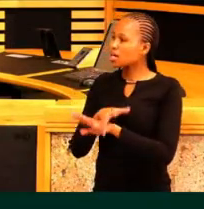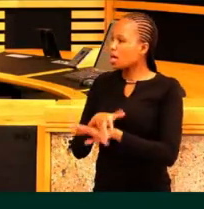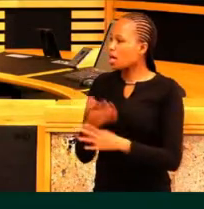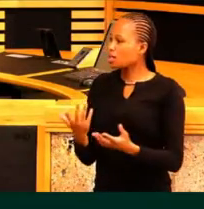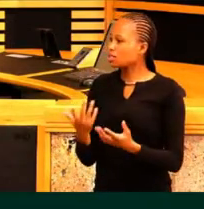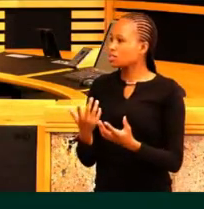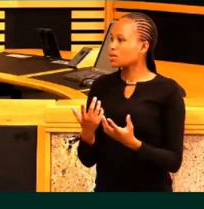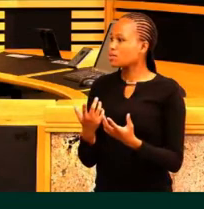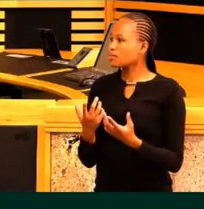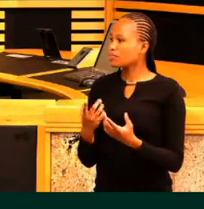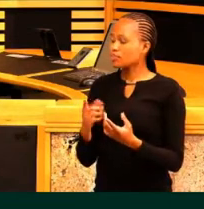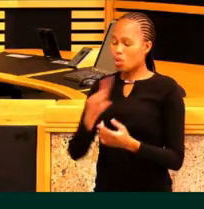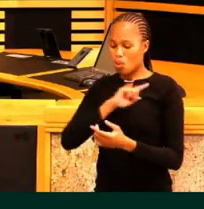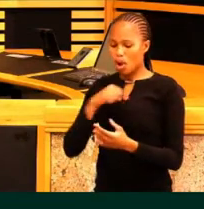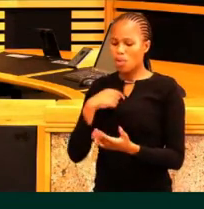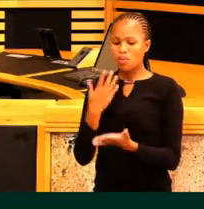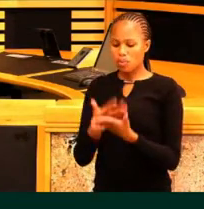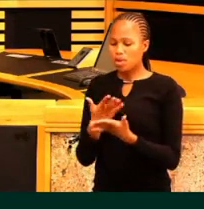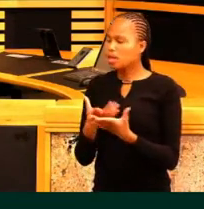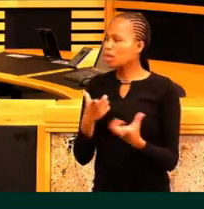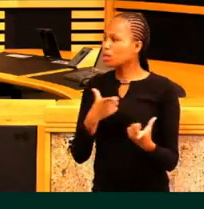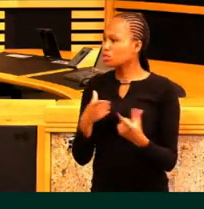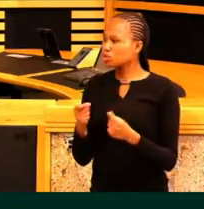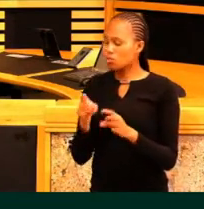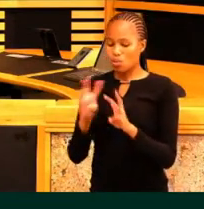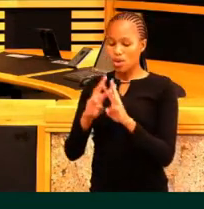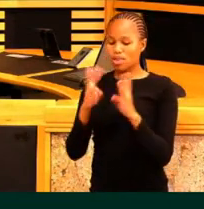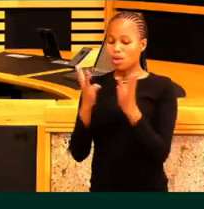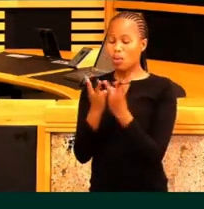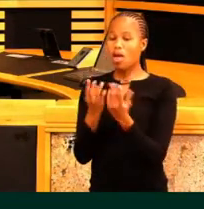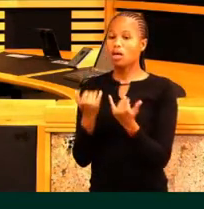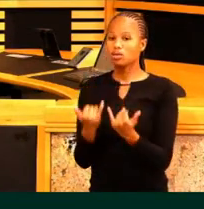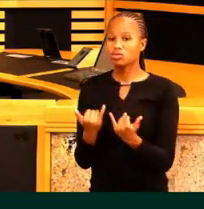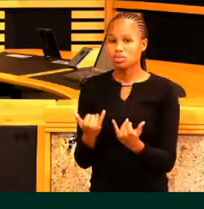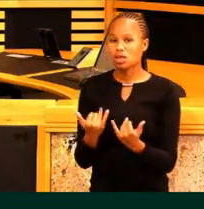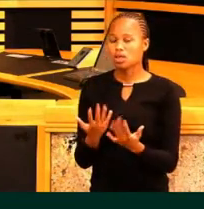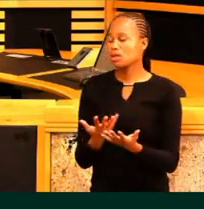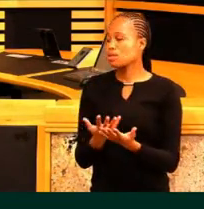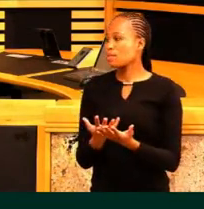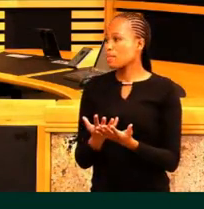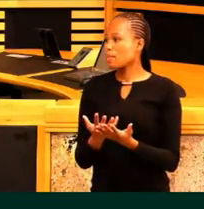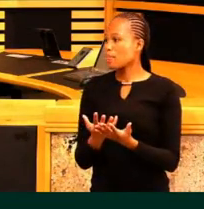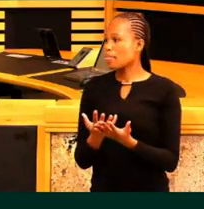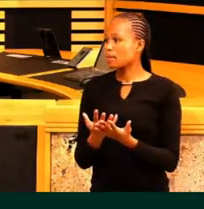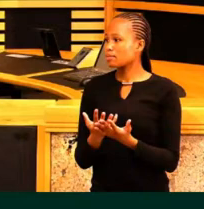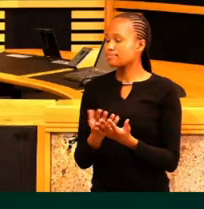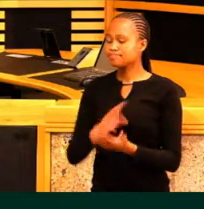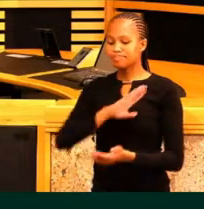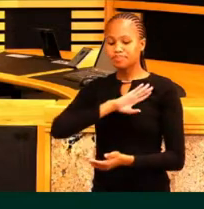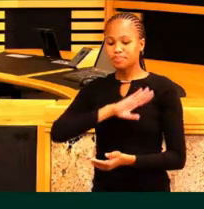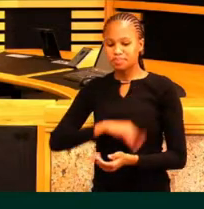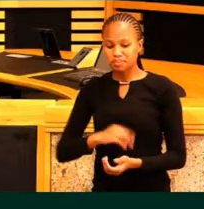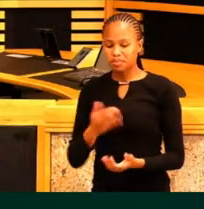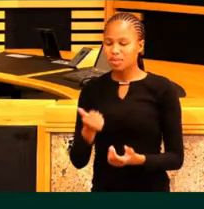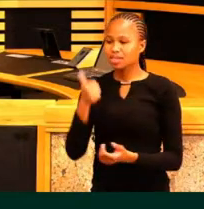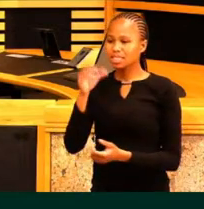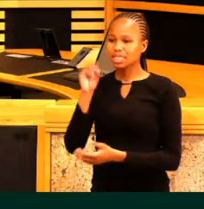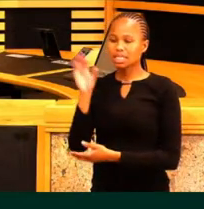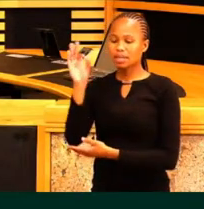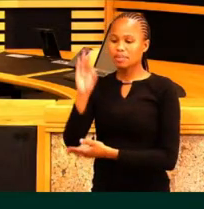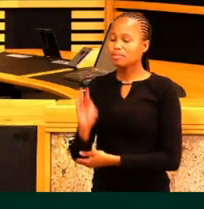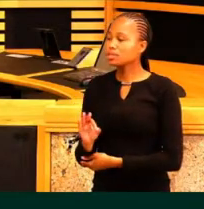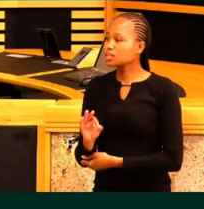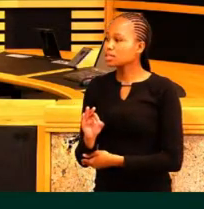them out of this country because we can be that food basket they wired today is said to be having about 60 percent of